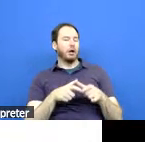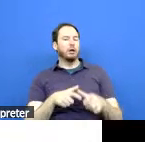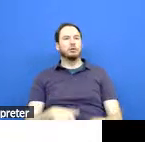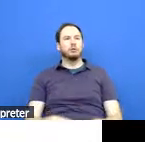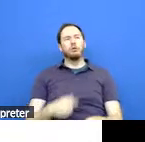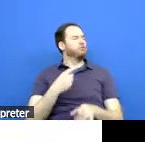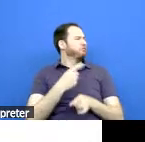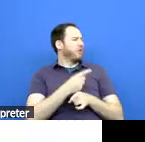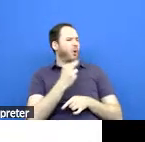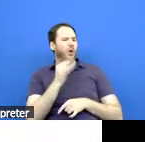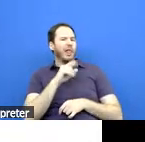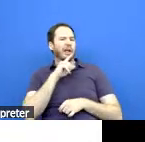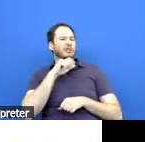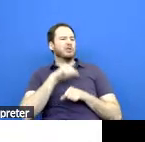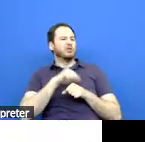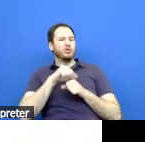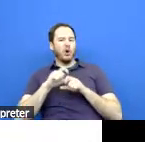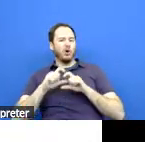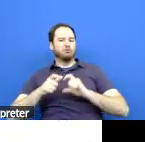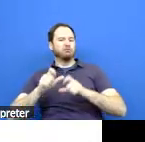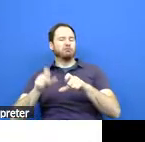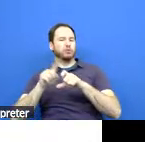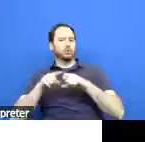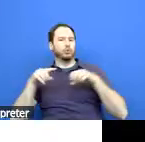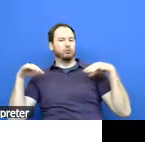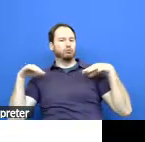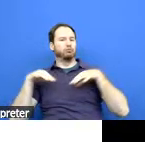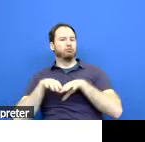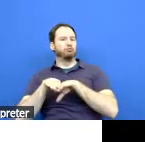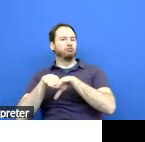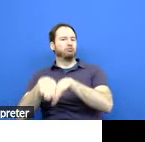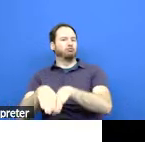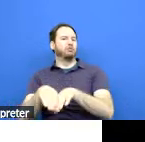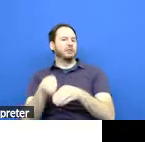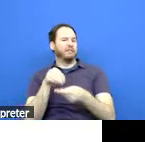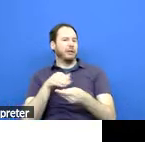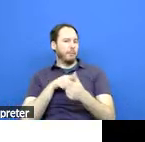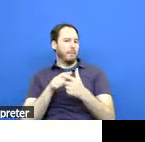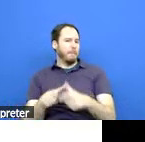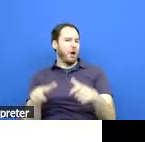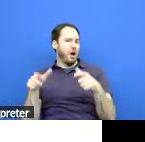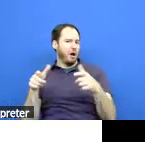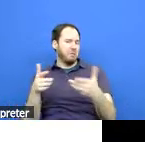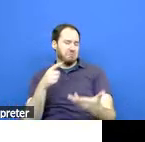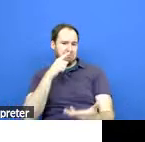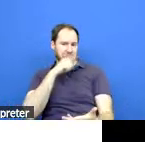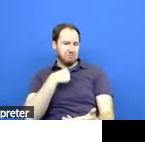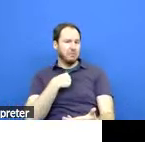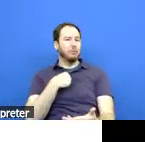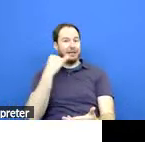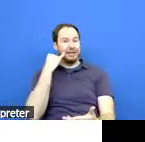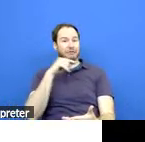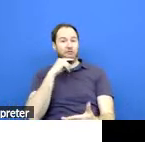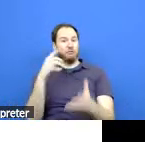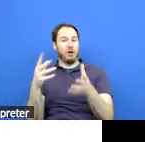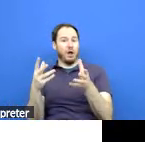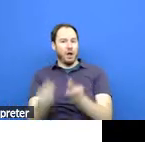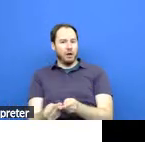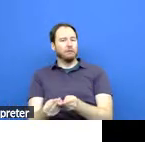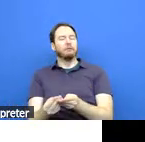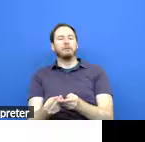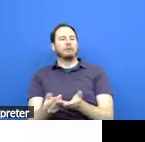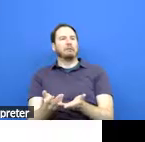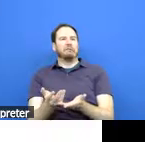in, drained pipe or something that kind of helps feed it a little bit, because when it does dry up, when we have droughts and